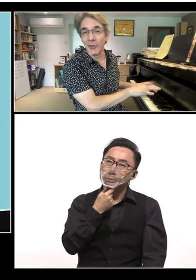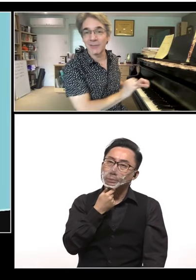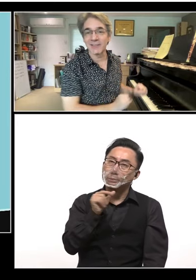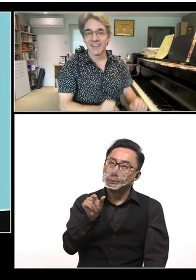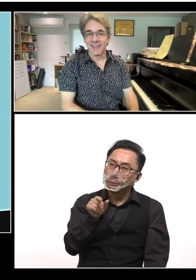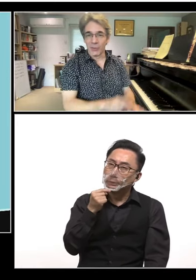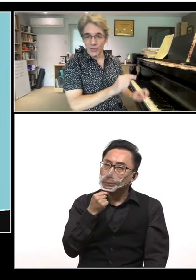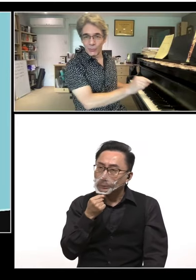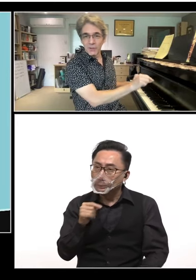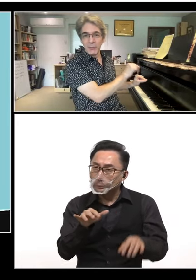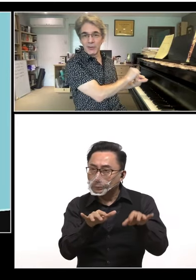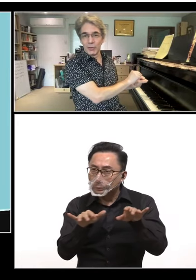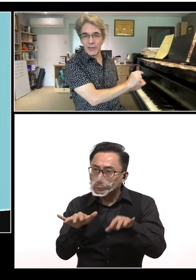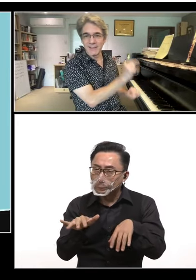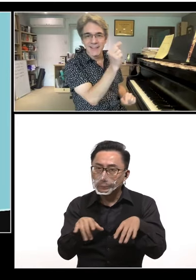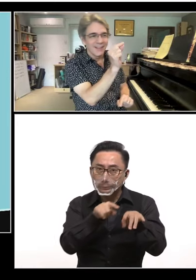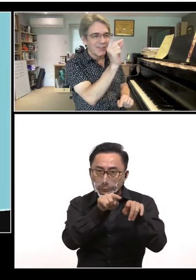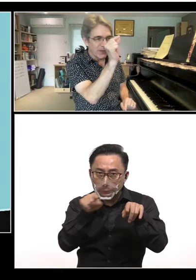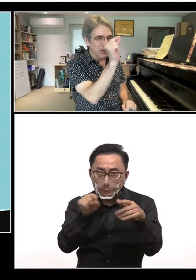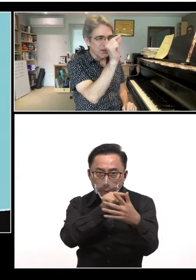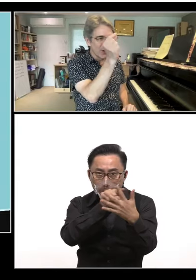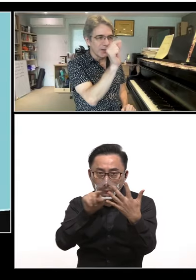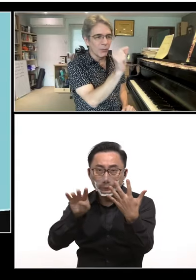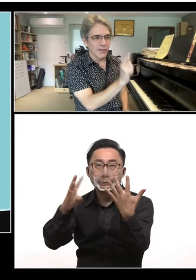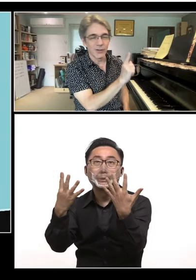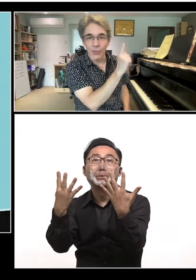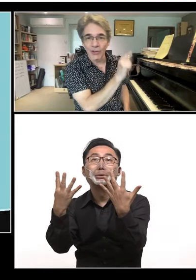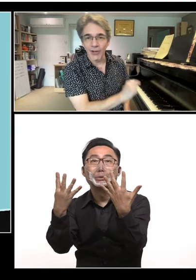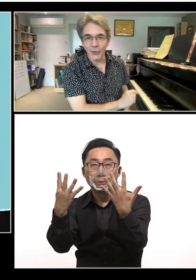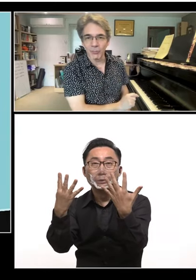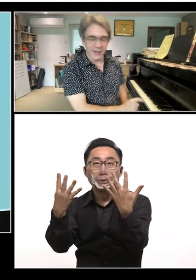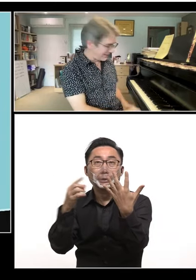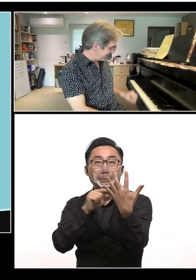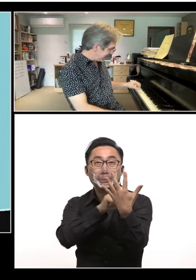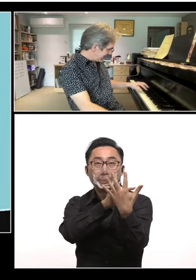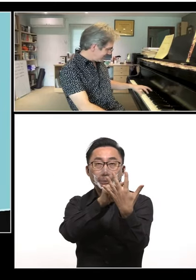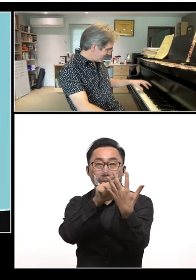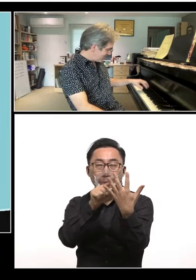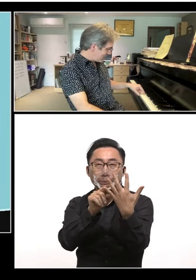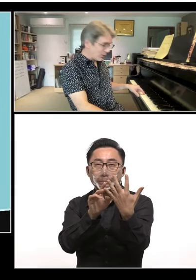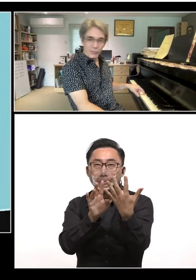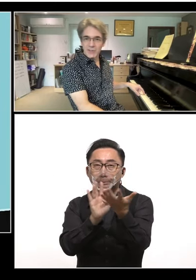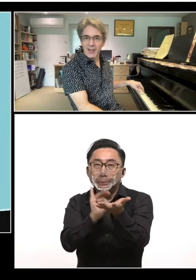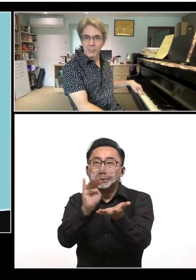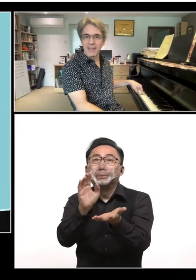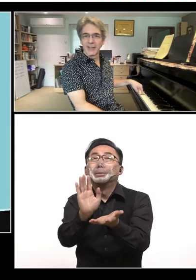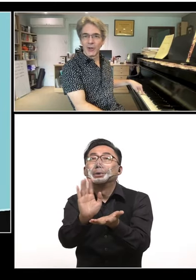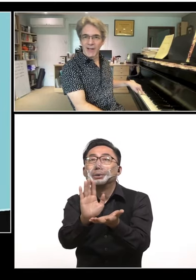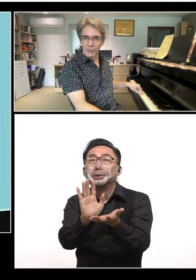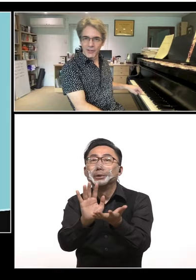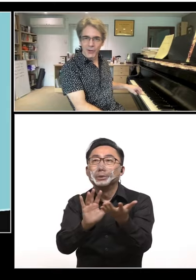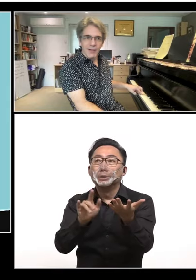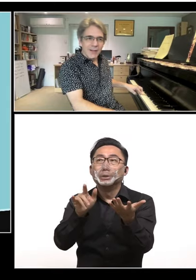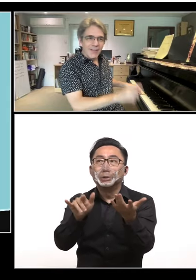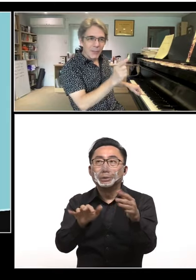8 or 9 notes, there was one middle voice that there was a note. It wasn't a wrong note, but the note, if we say on the piano, we